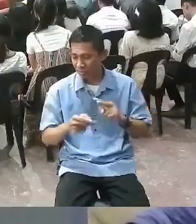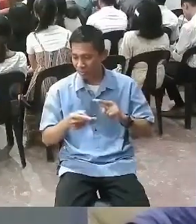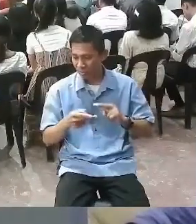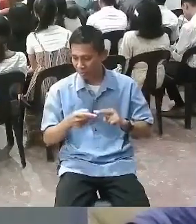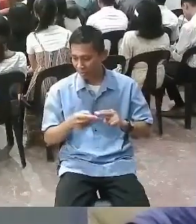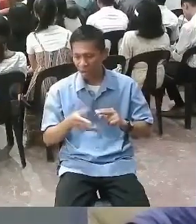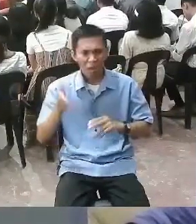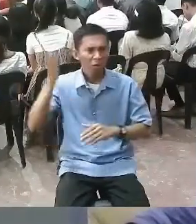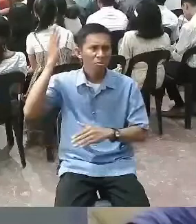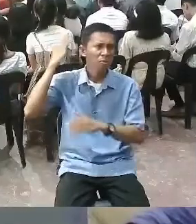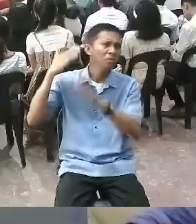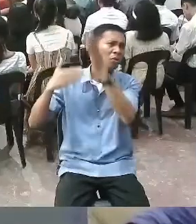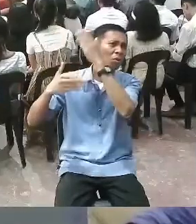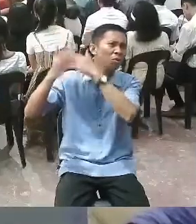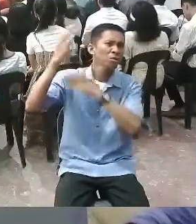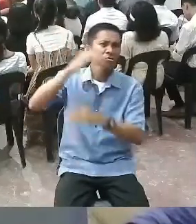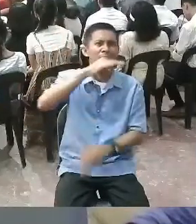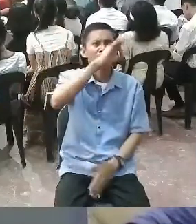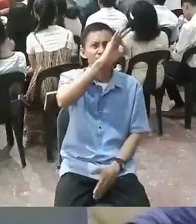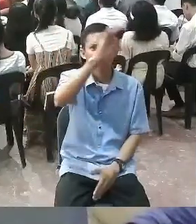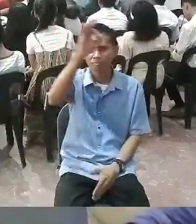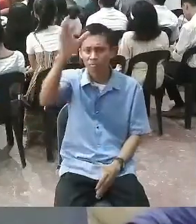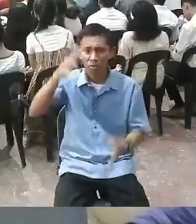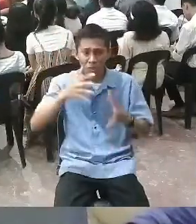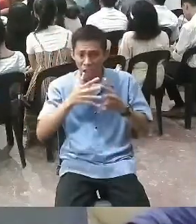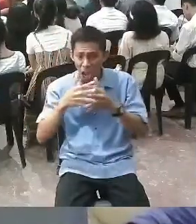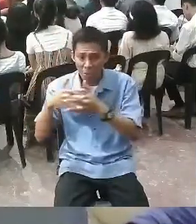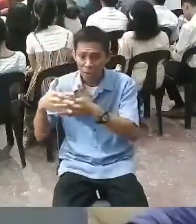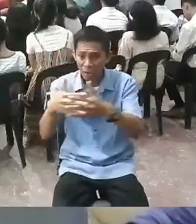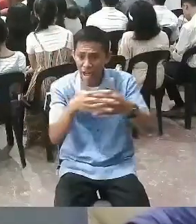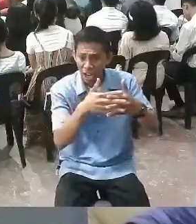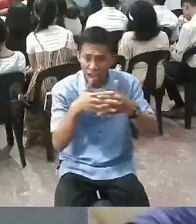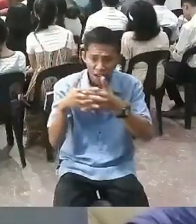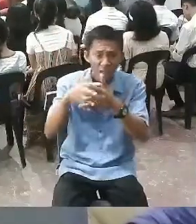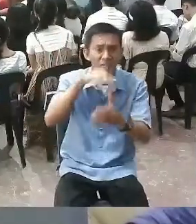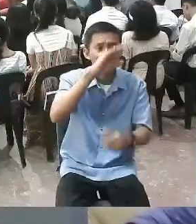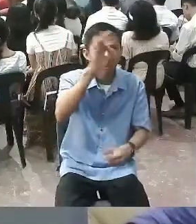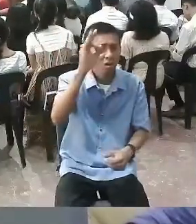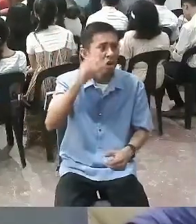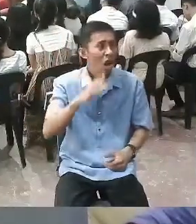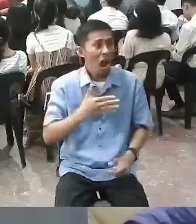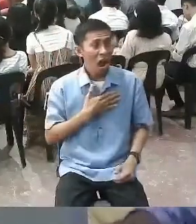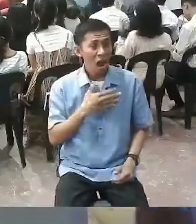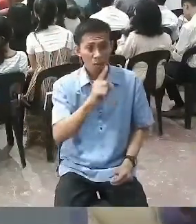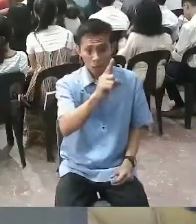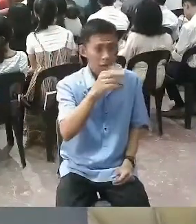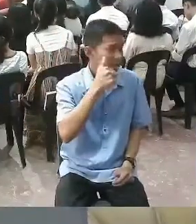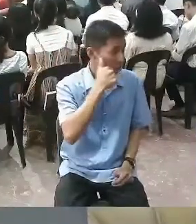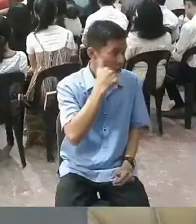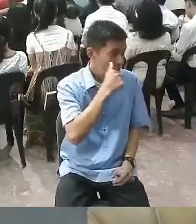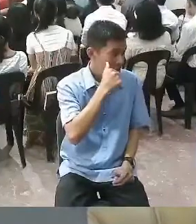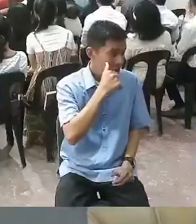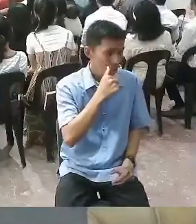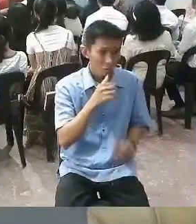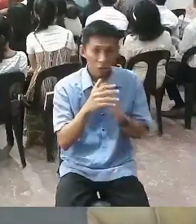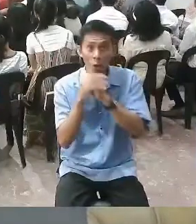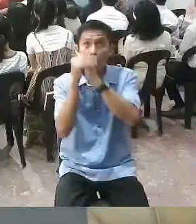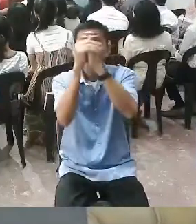A couple of years ago, I was preaching down in the state of Florida, and there was a lady in the